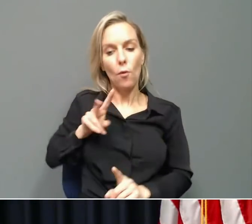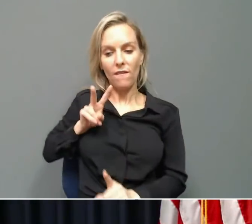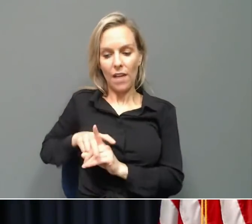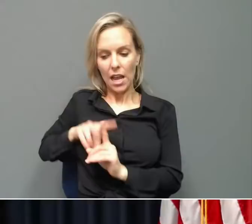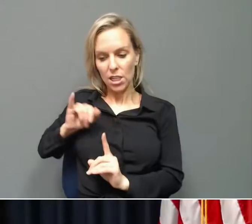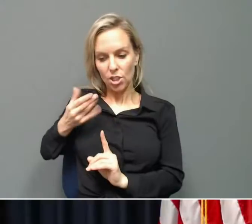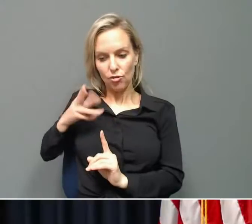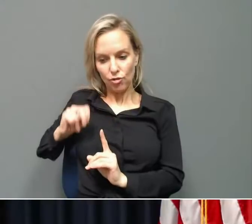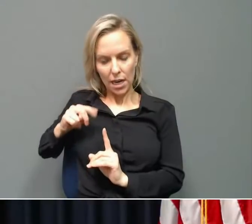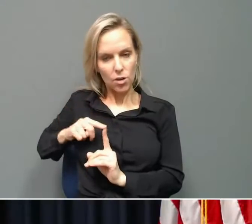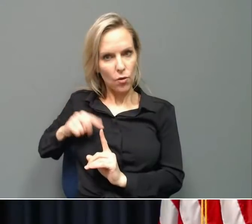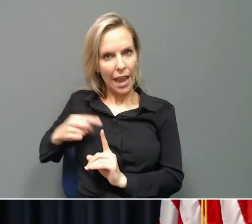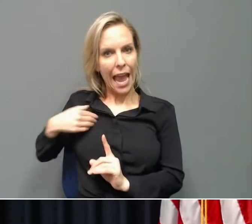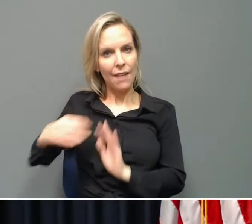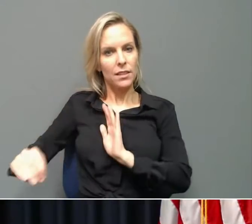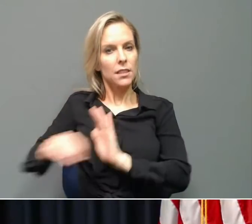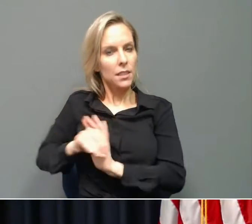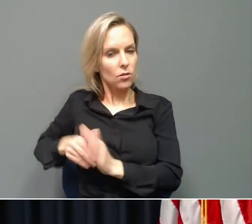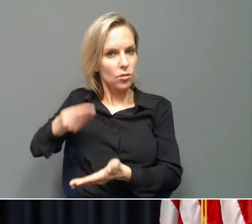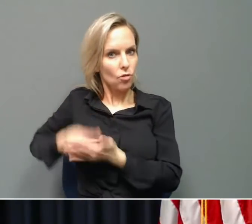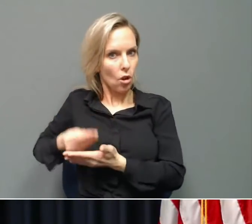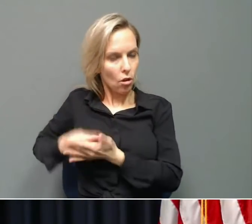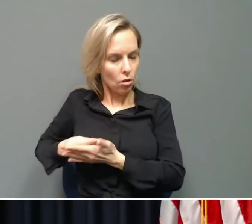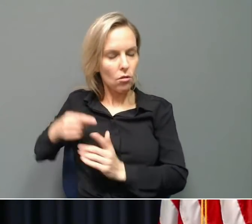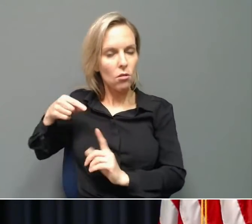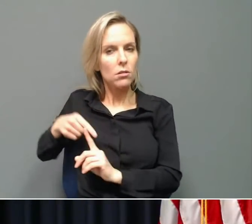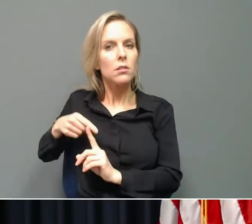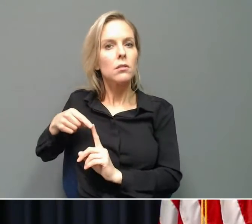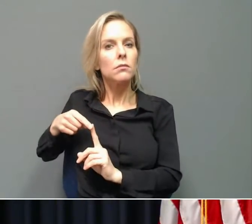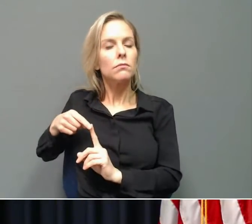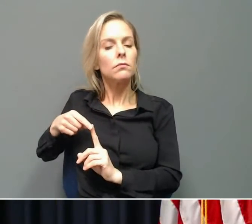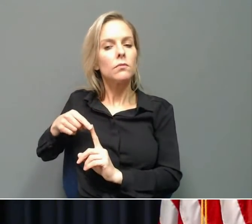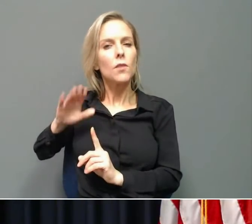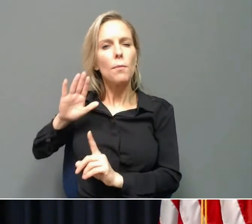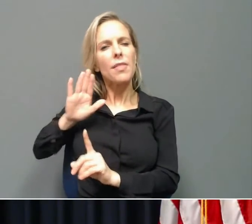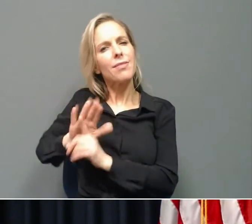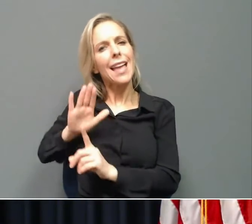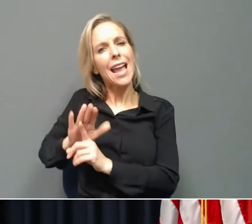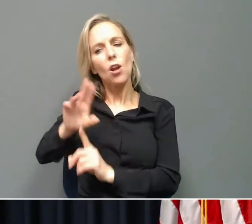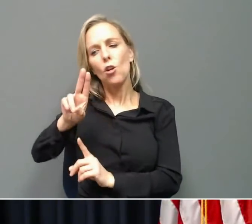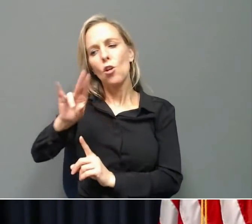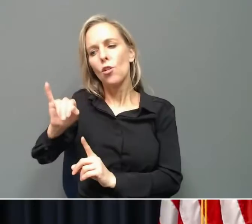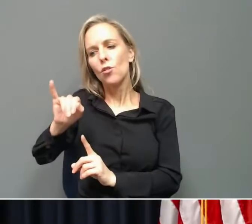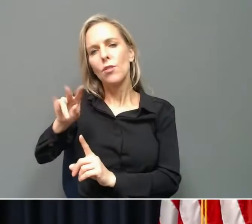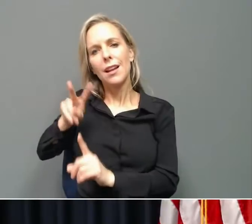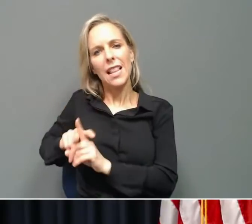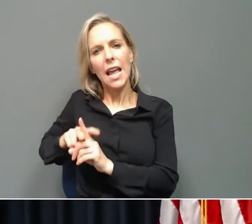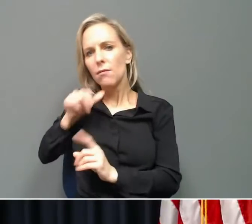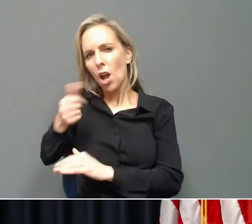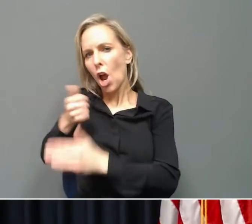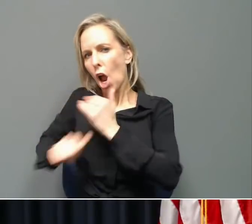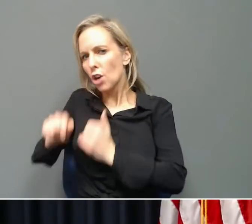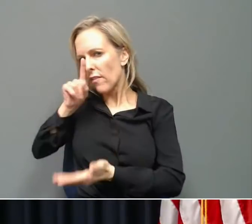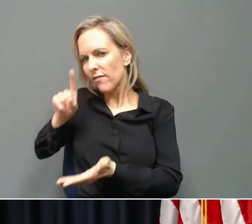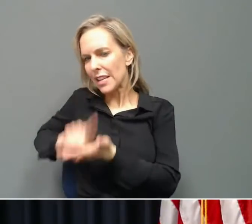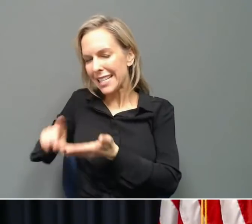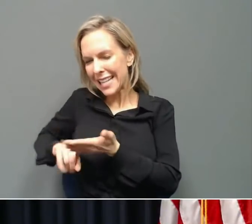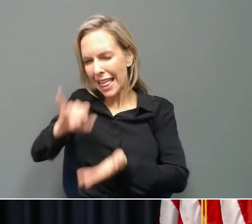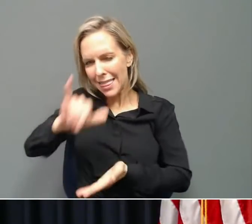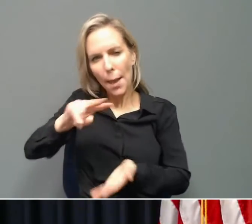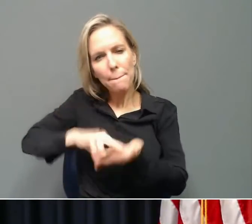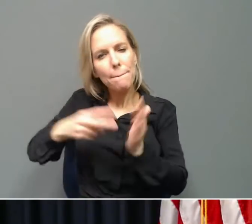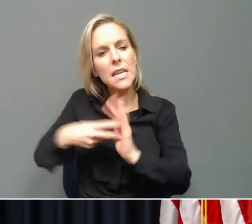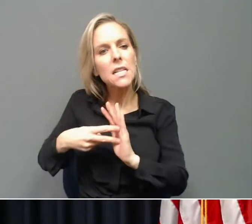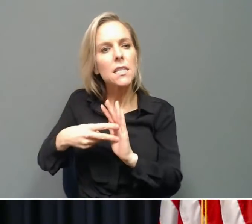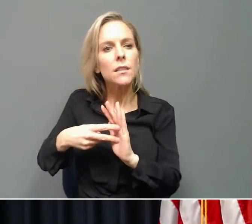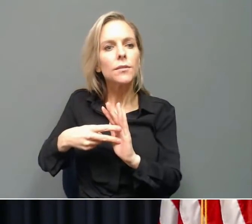saying they have $0, but their claim is not under investigation. Does that mean that